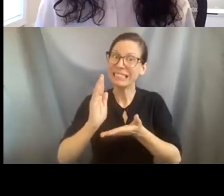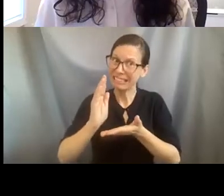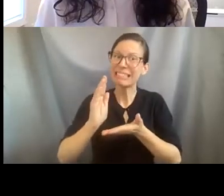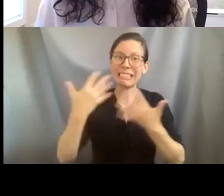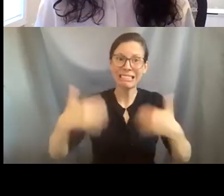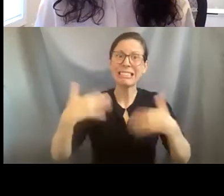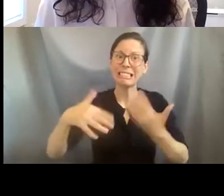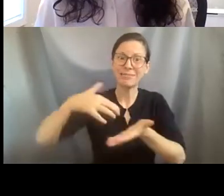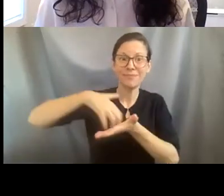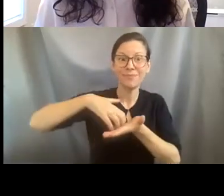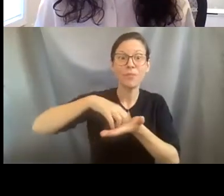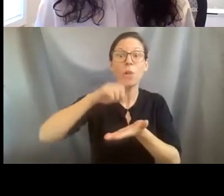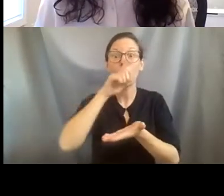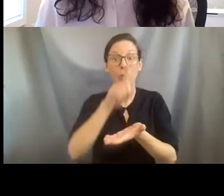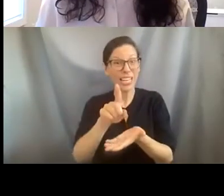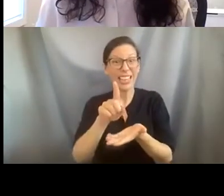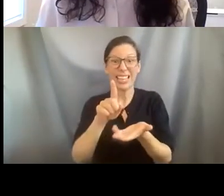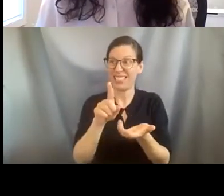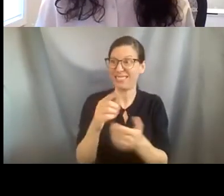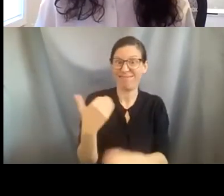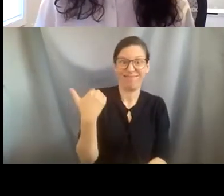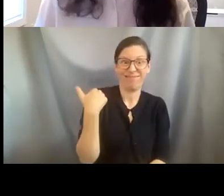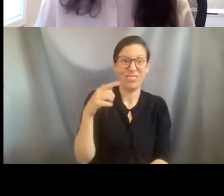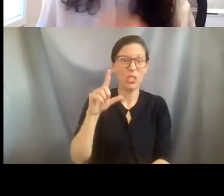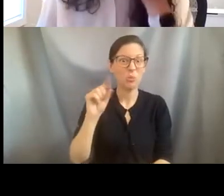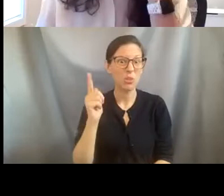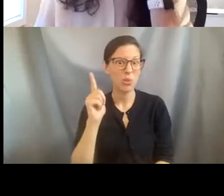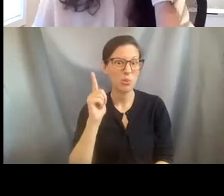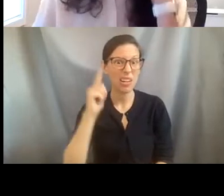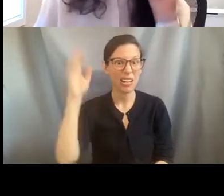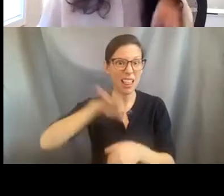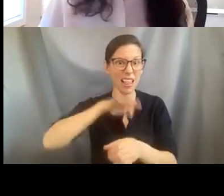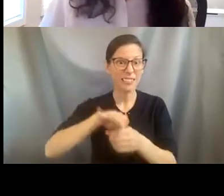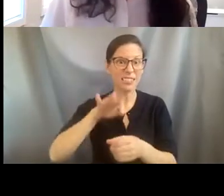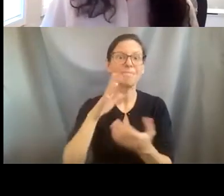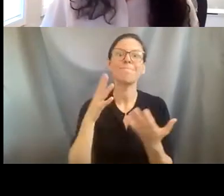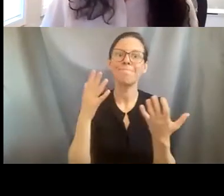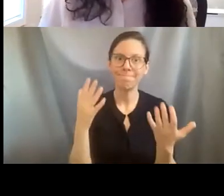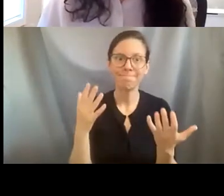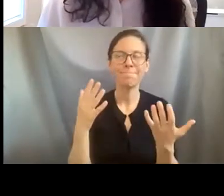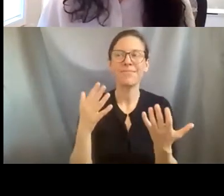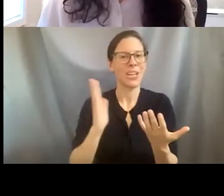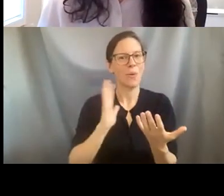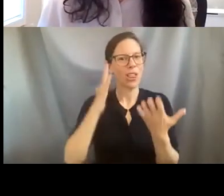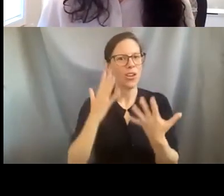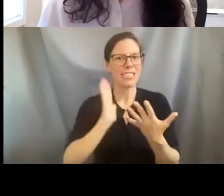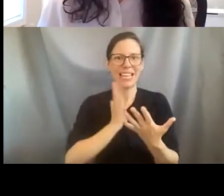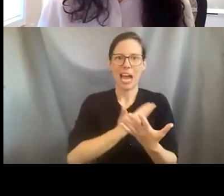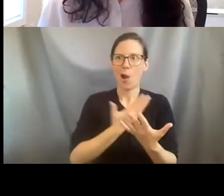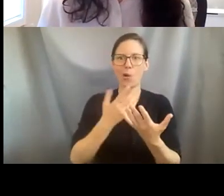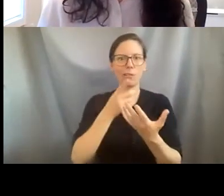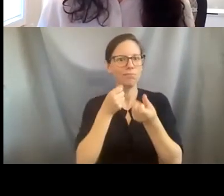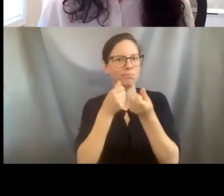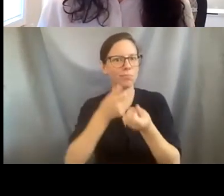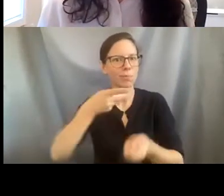freedom trifecta in Richmond, and now only one vote stands between Virginia being a safe haven